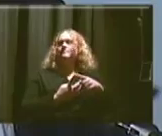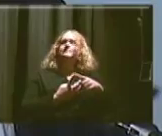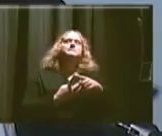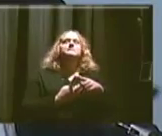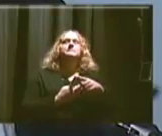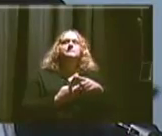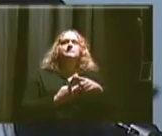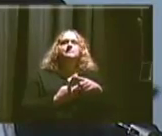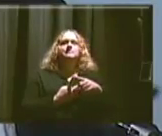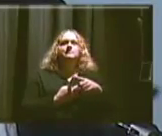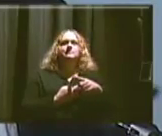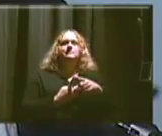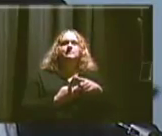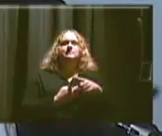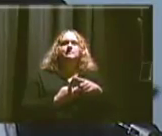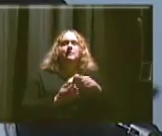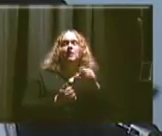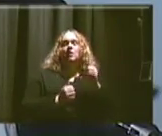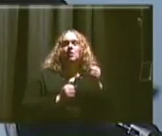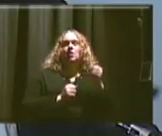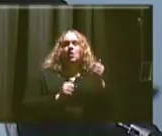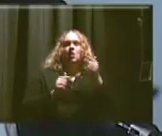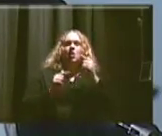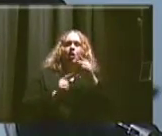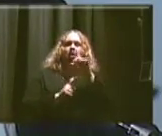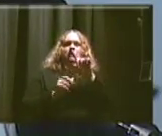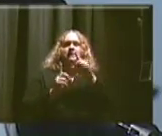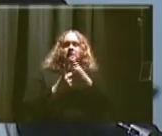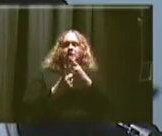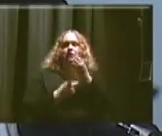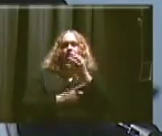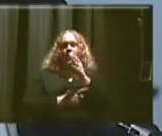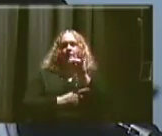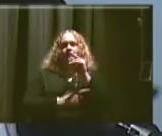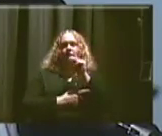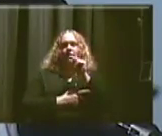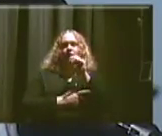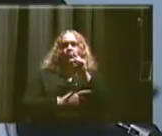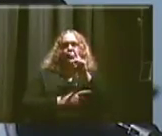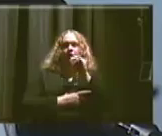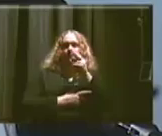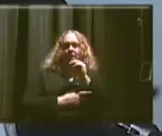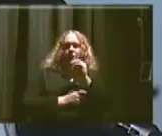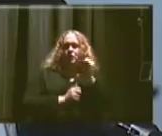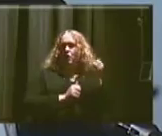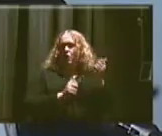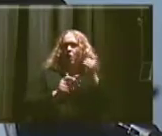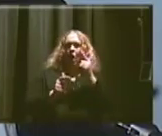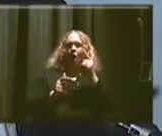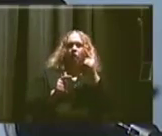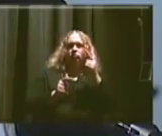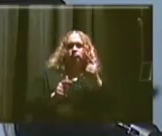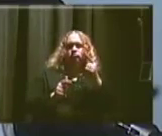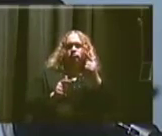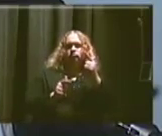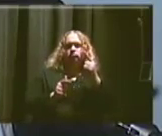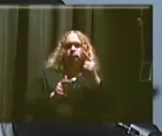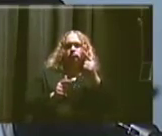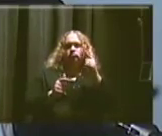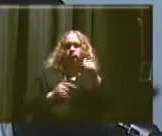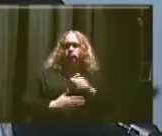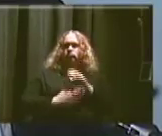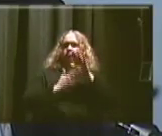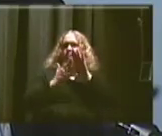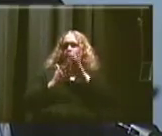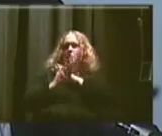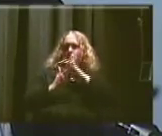And all the districts of like innovation, they are approaching their boards this month asking for approval